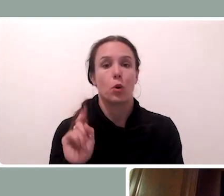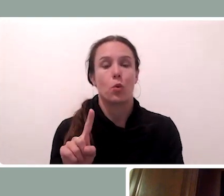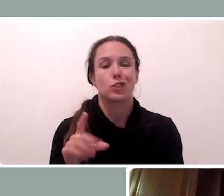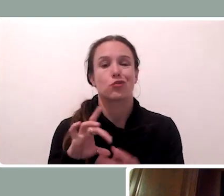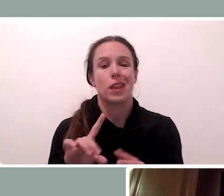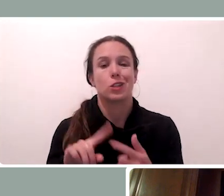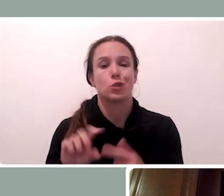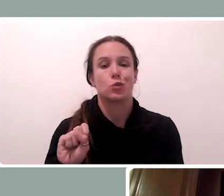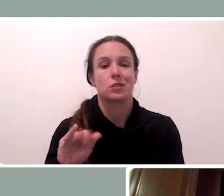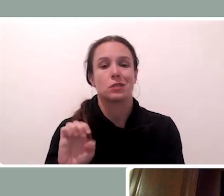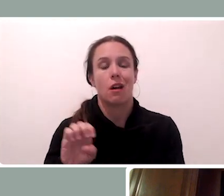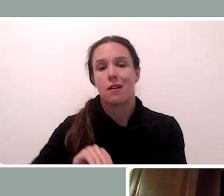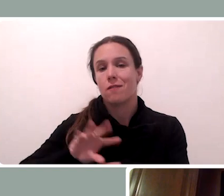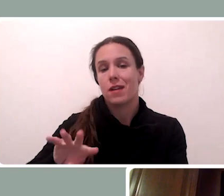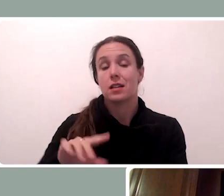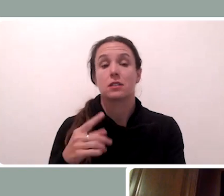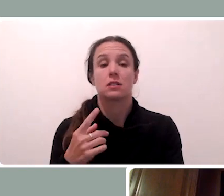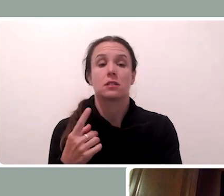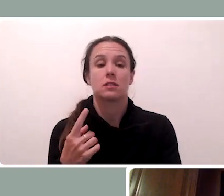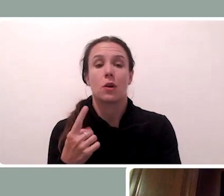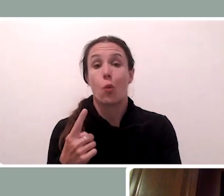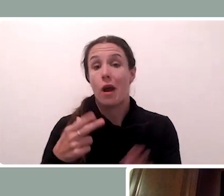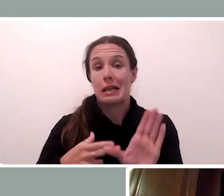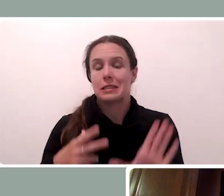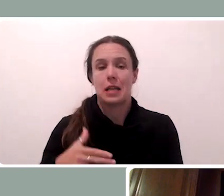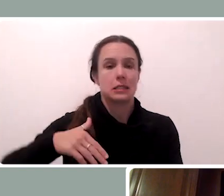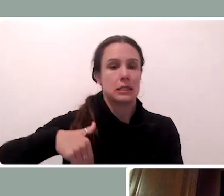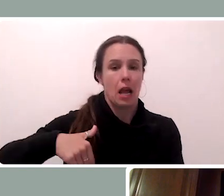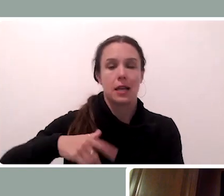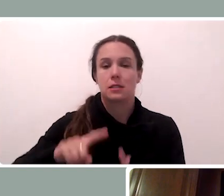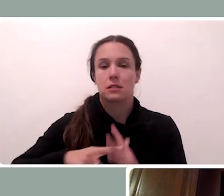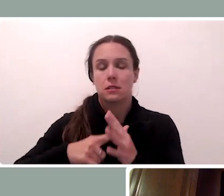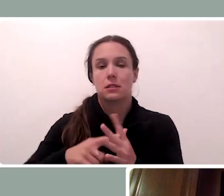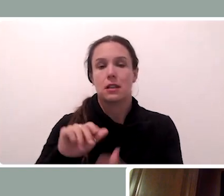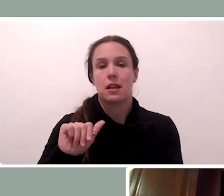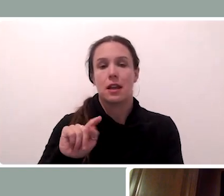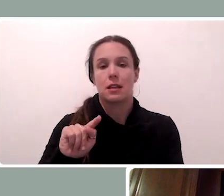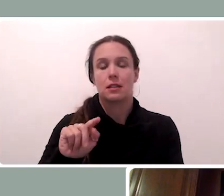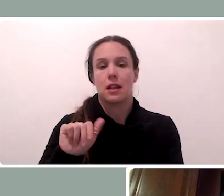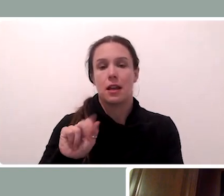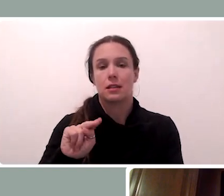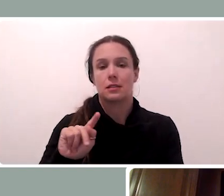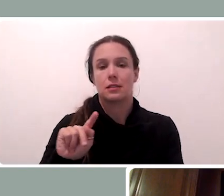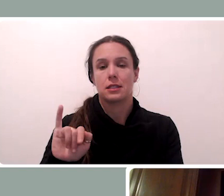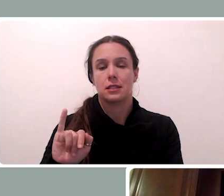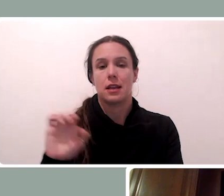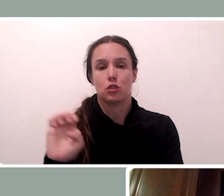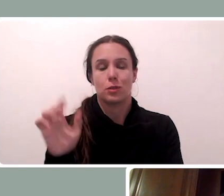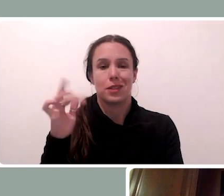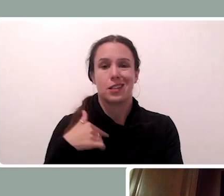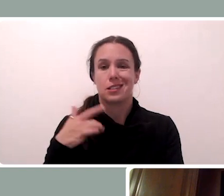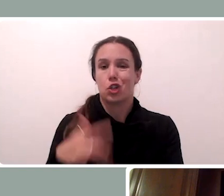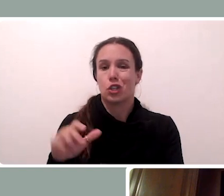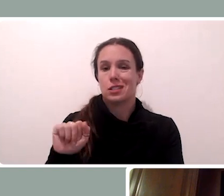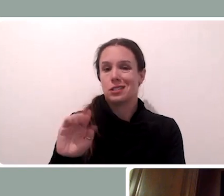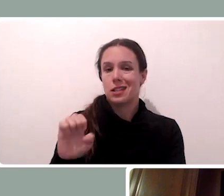effects. One of our attendees hasn't started their anti-estrogen therapy yet because they're at the beginning of early stage treatment and is